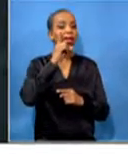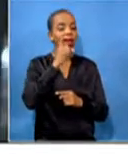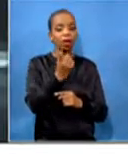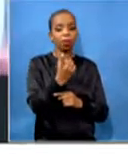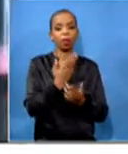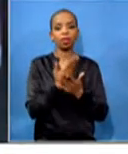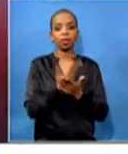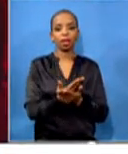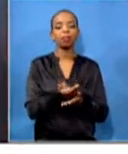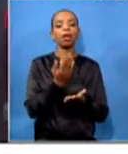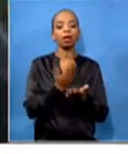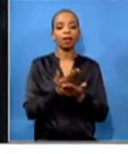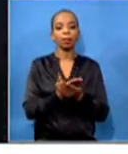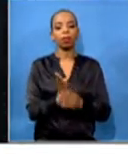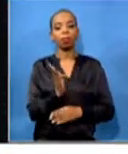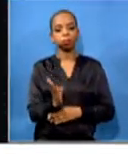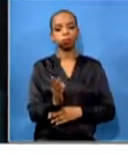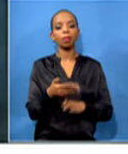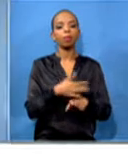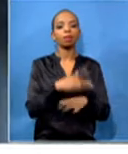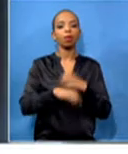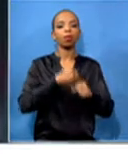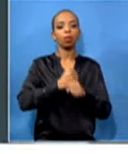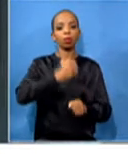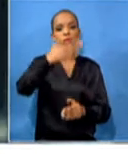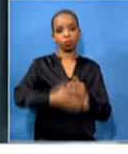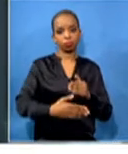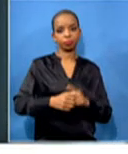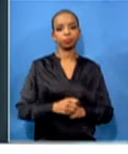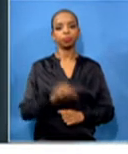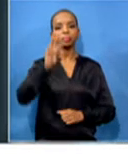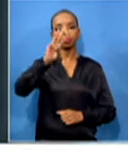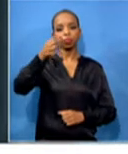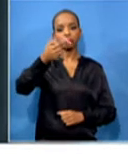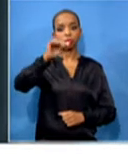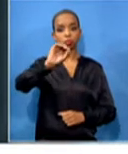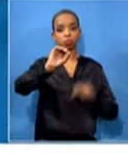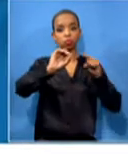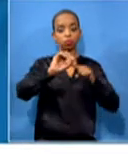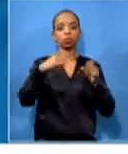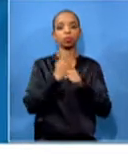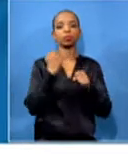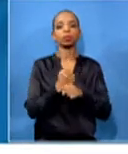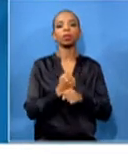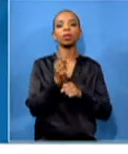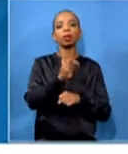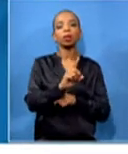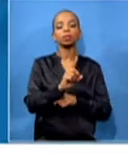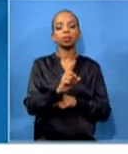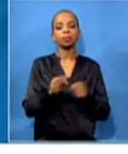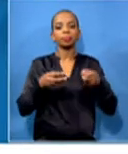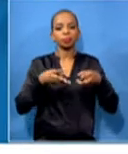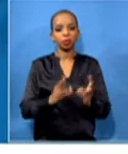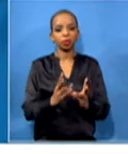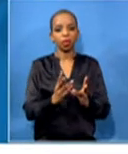end. So WHO is working on a fair allocation mechanism, which we're discussing with our member states to